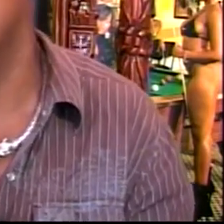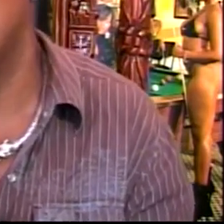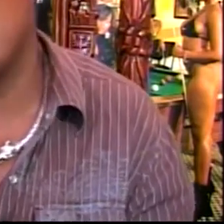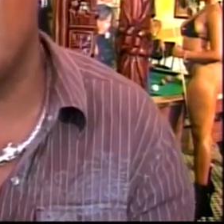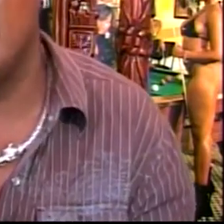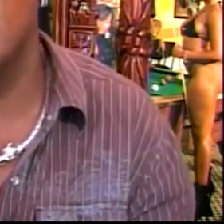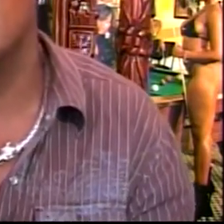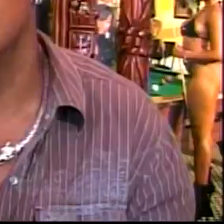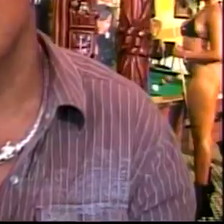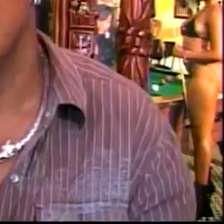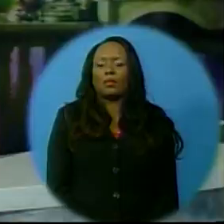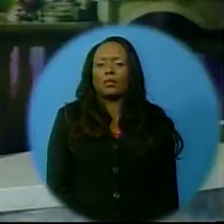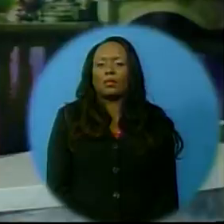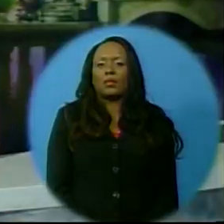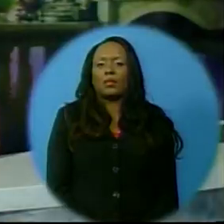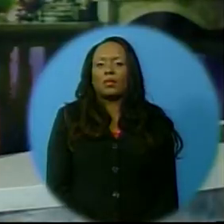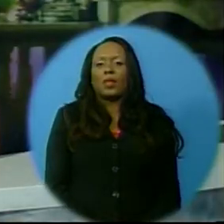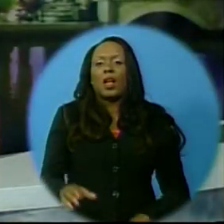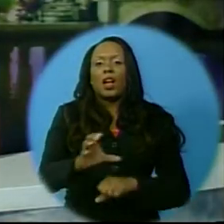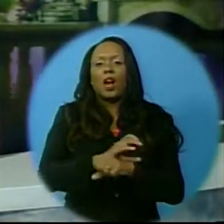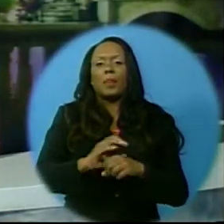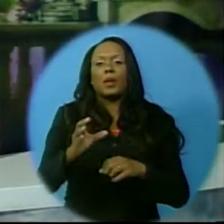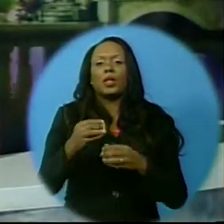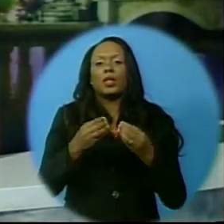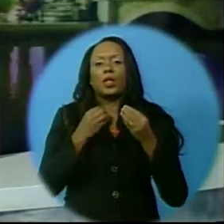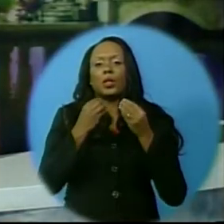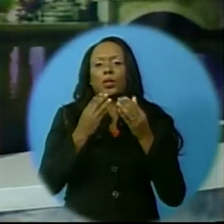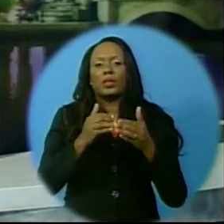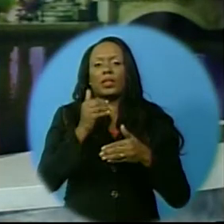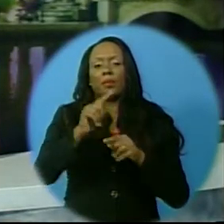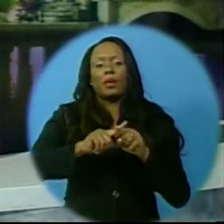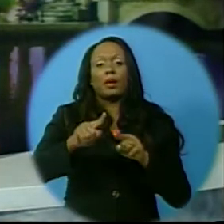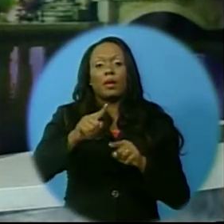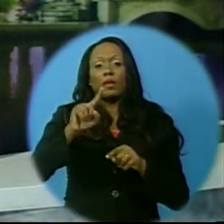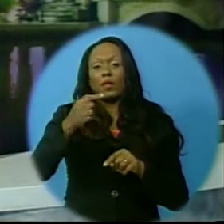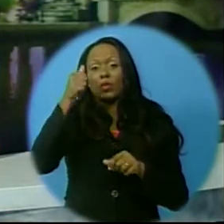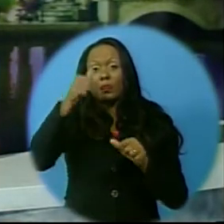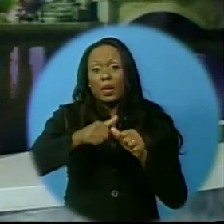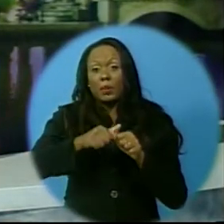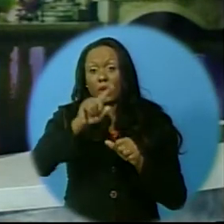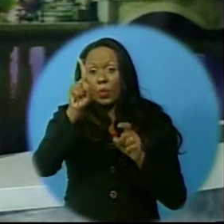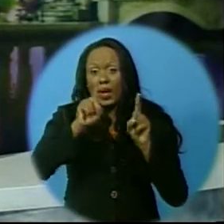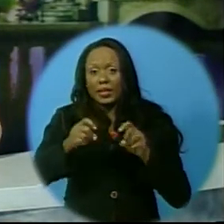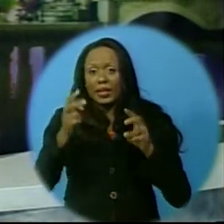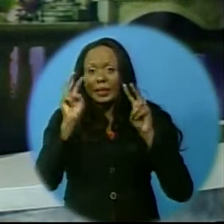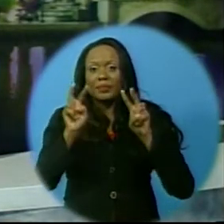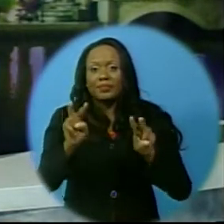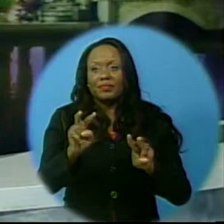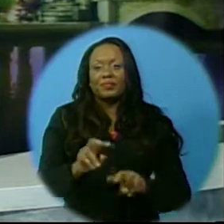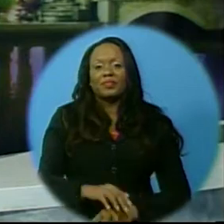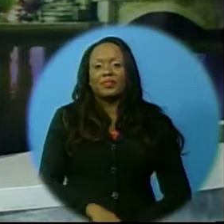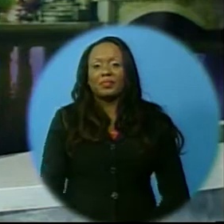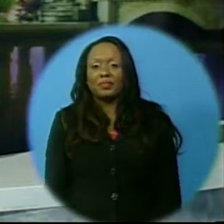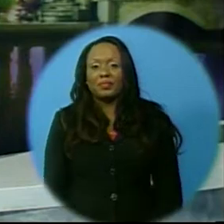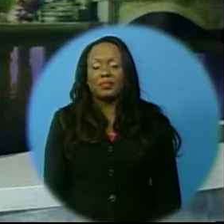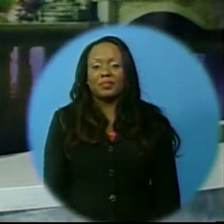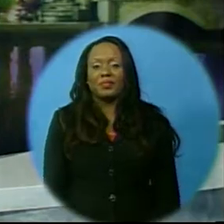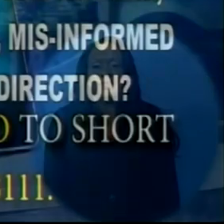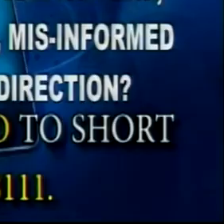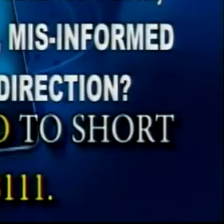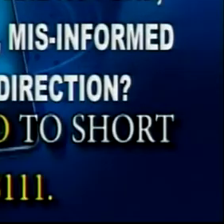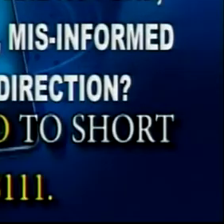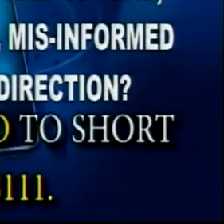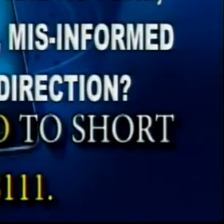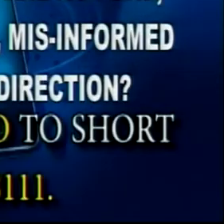by Barbados. Regional news next, but first a reminder that we want to hear from you on the question. Do you